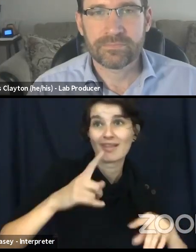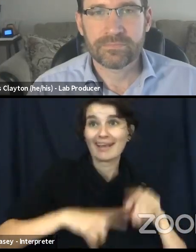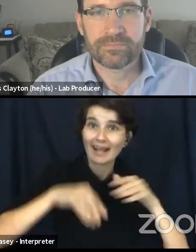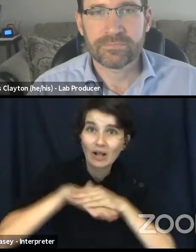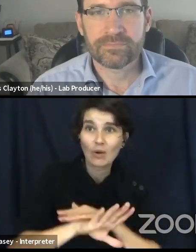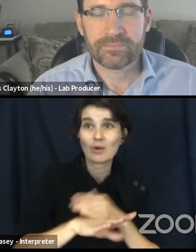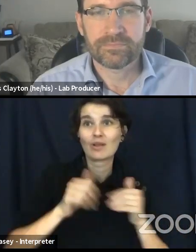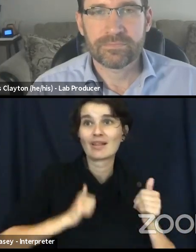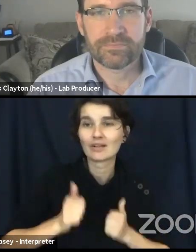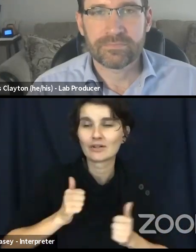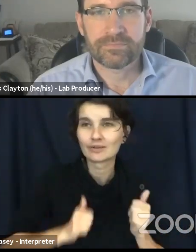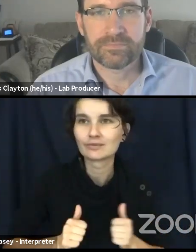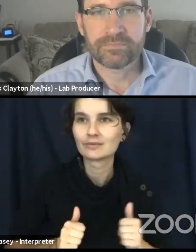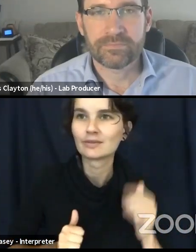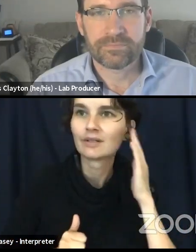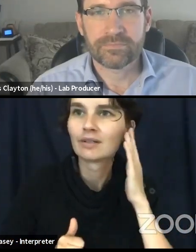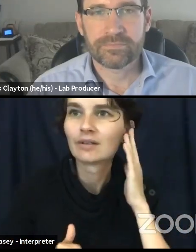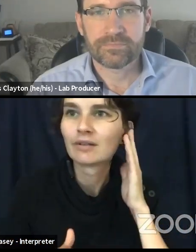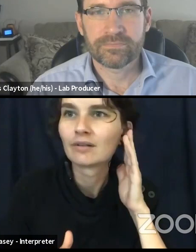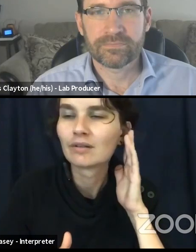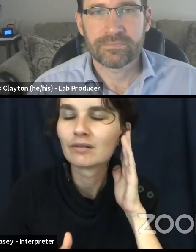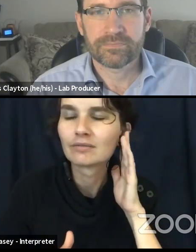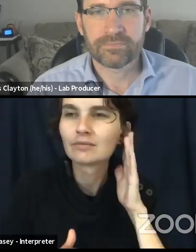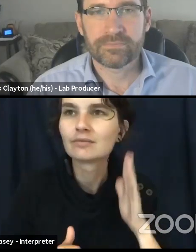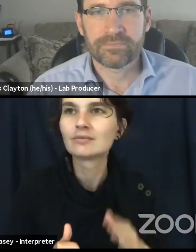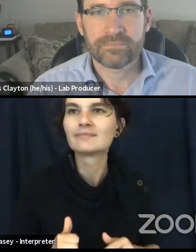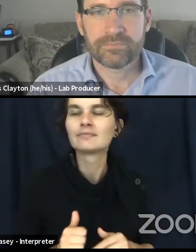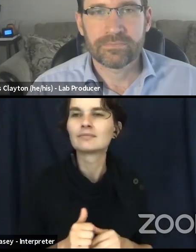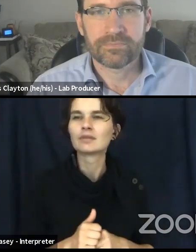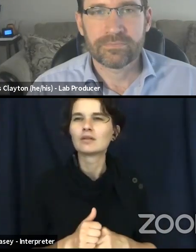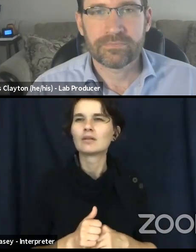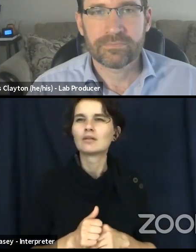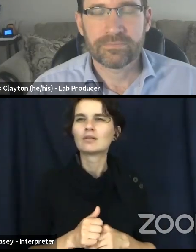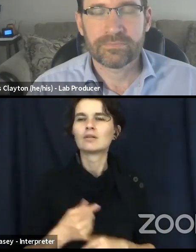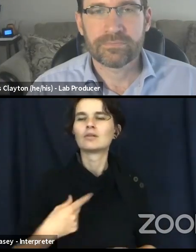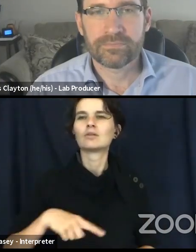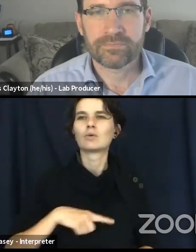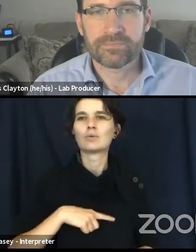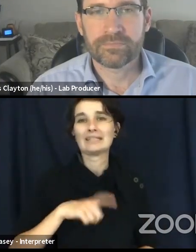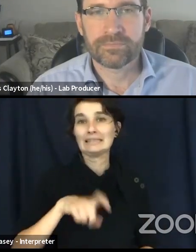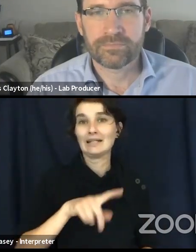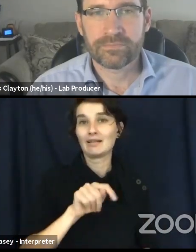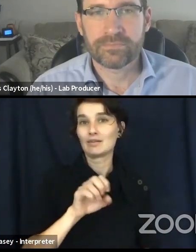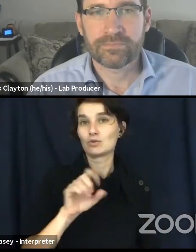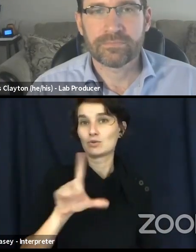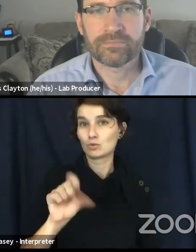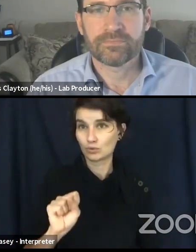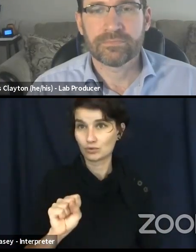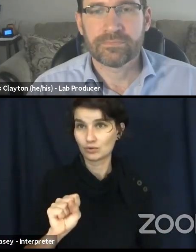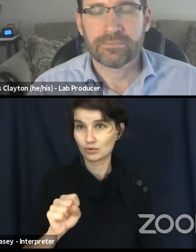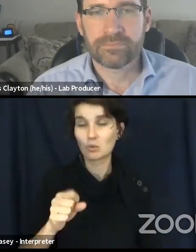can't travel freely. And so we've needed these tools, and we will continue to need these